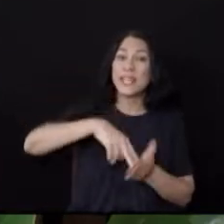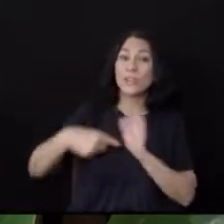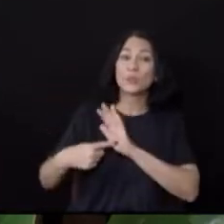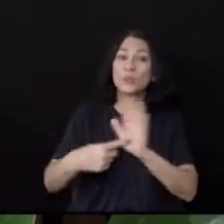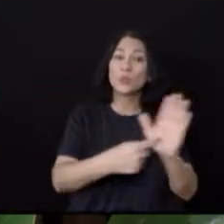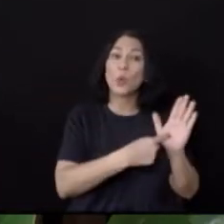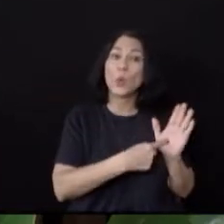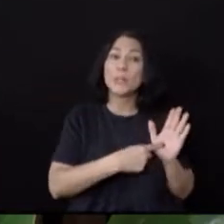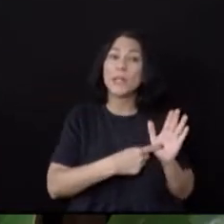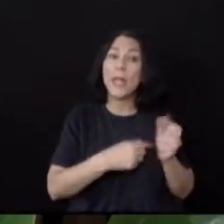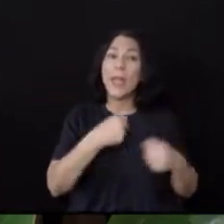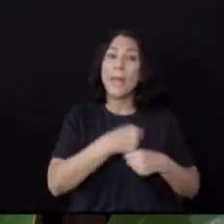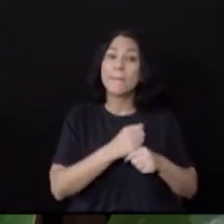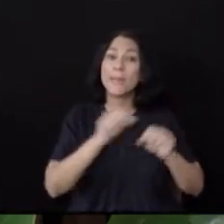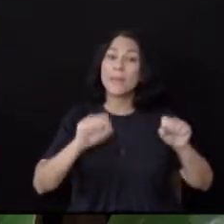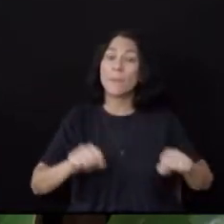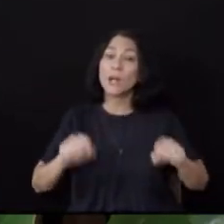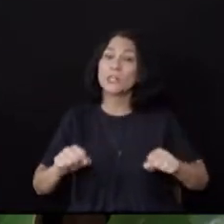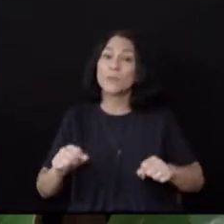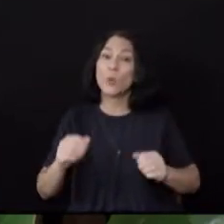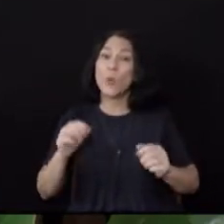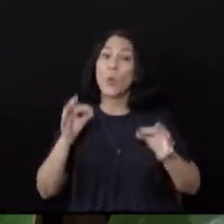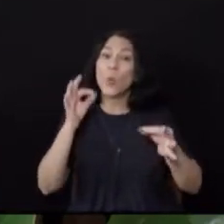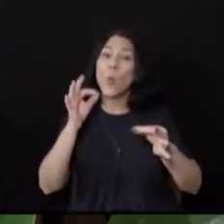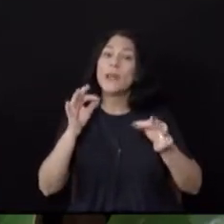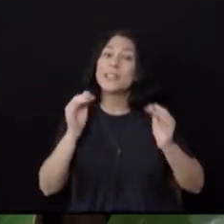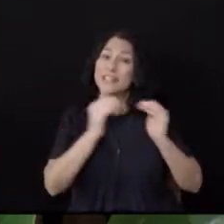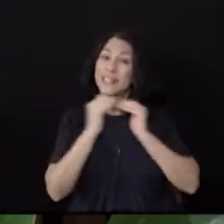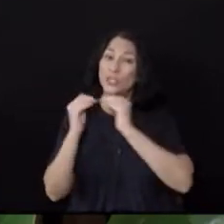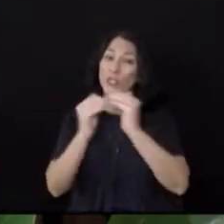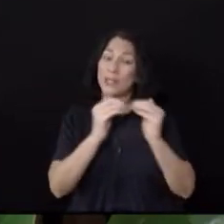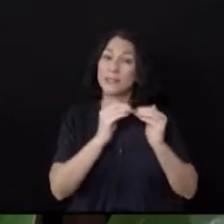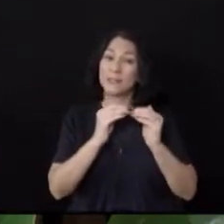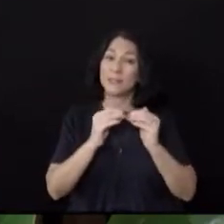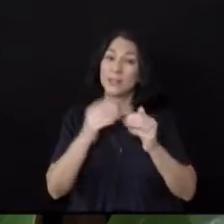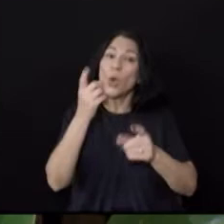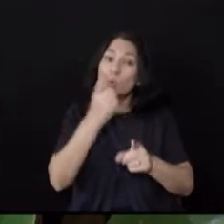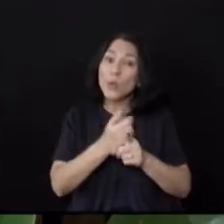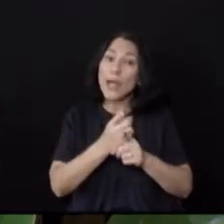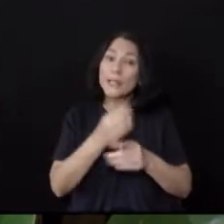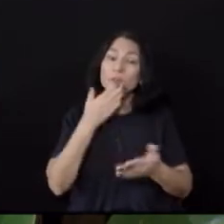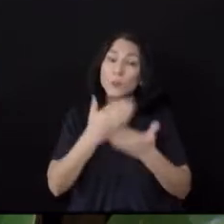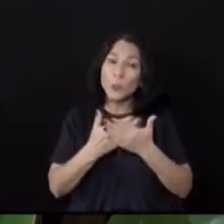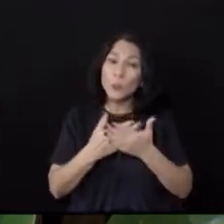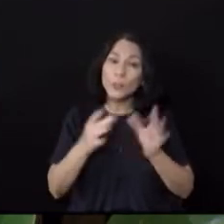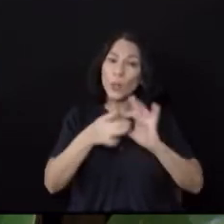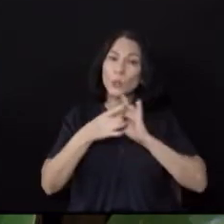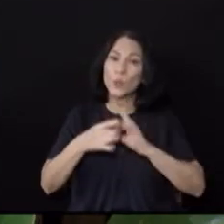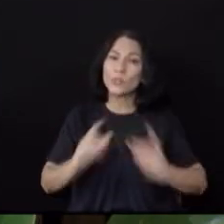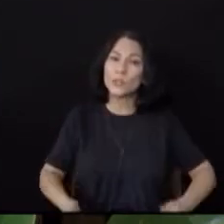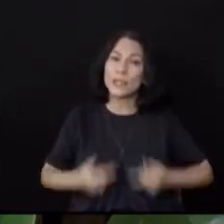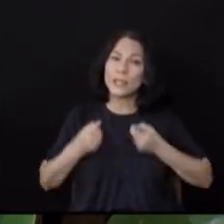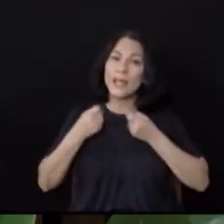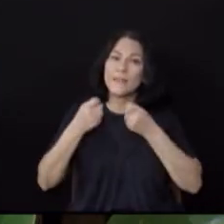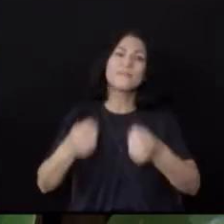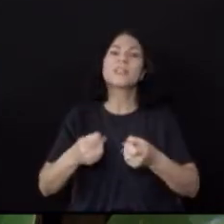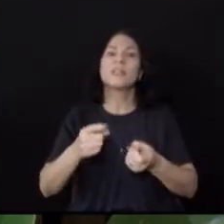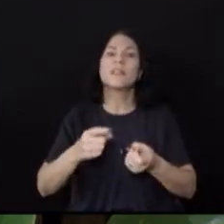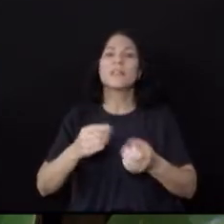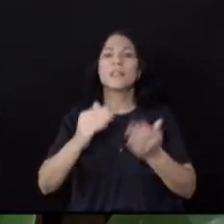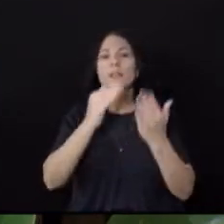to make possible for us what is just, what is right, what is good, and according to the life-giving standards of the